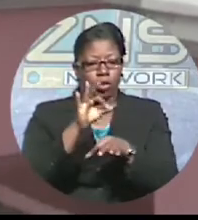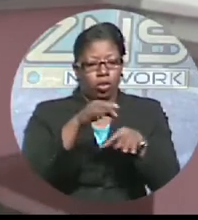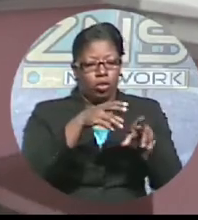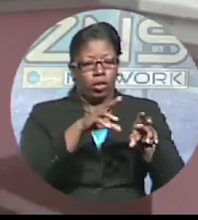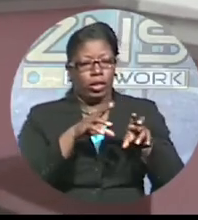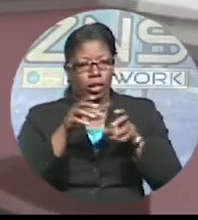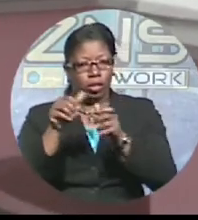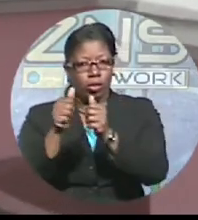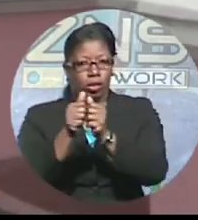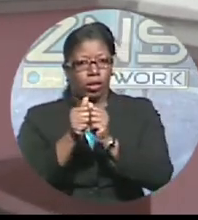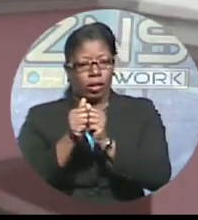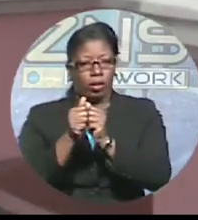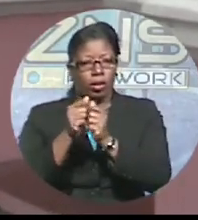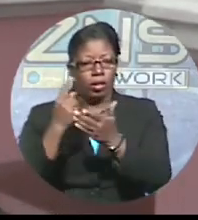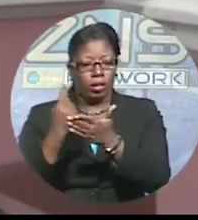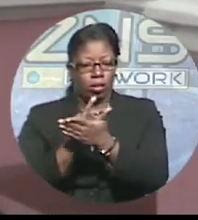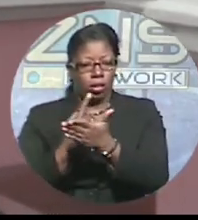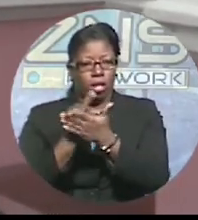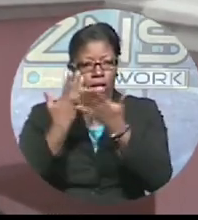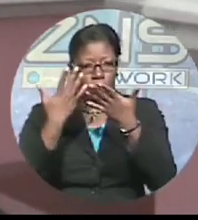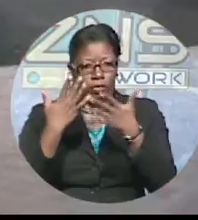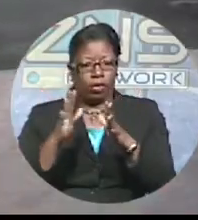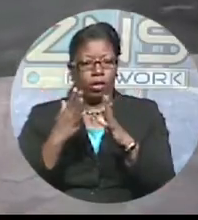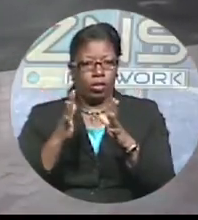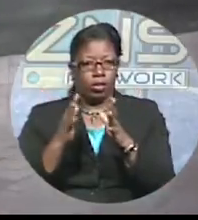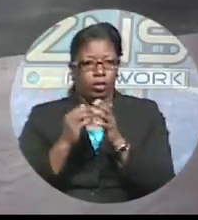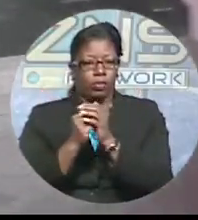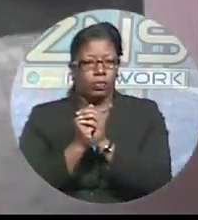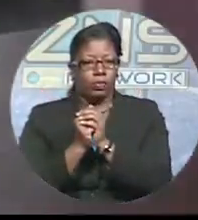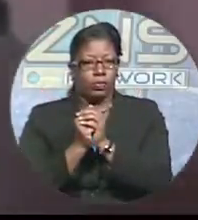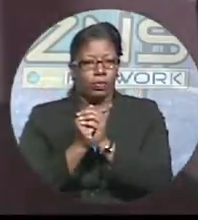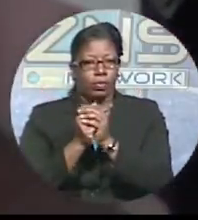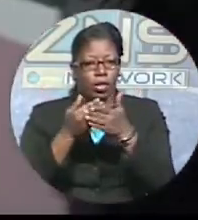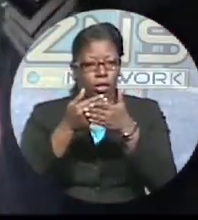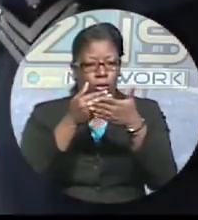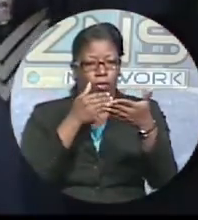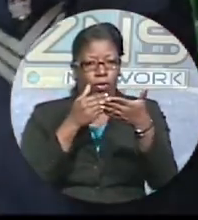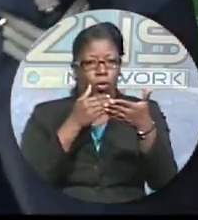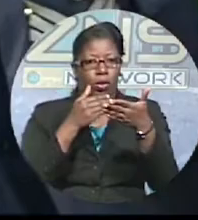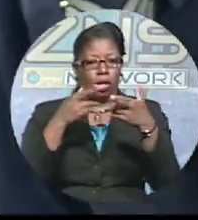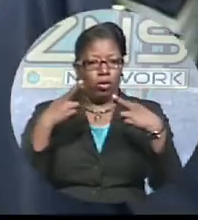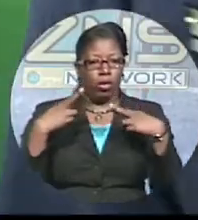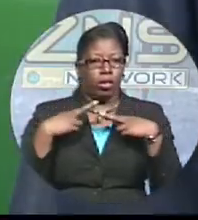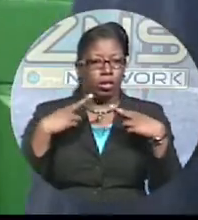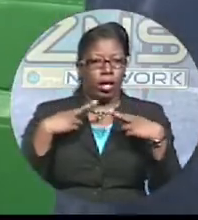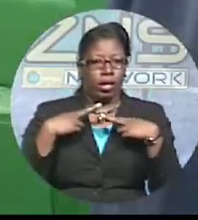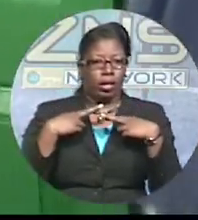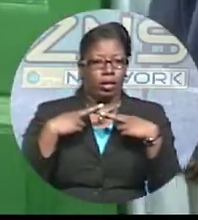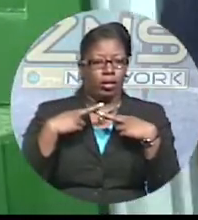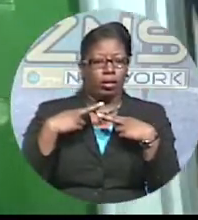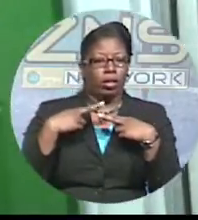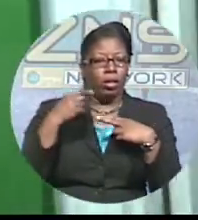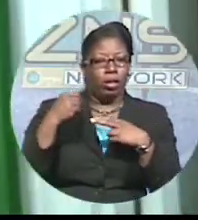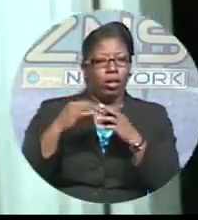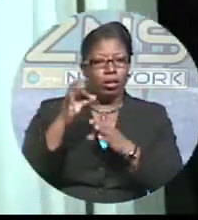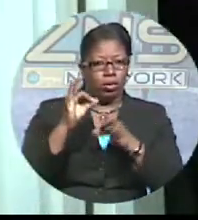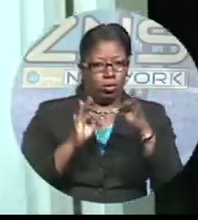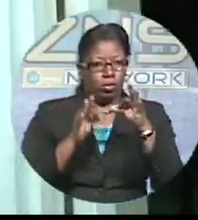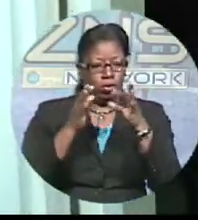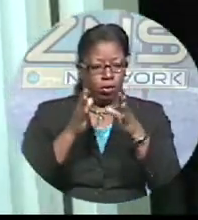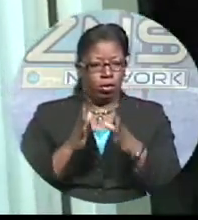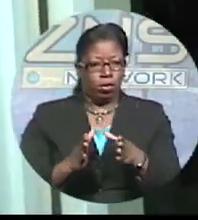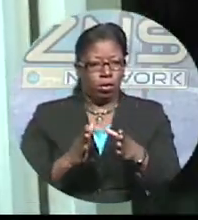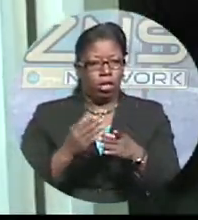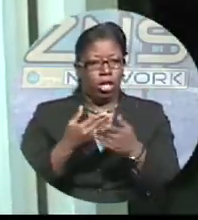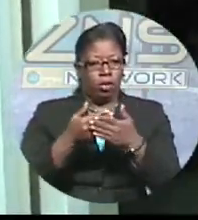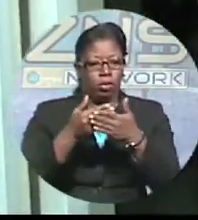about 2:30, they had already completed their deliberations. Before they retired, however, Justice Indra Charles told jurors that in order